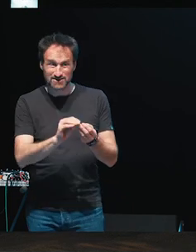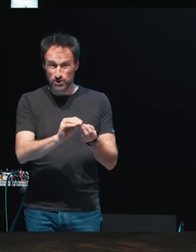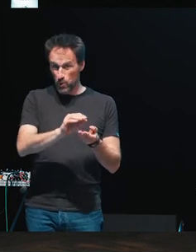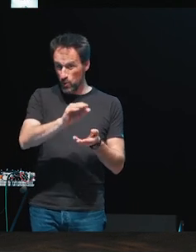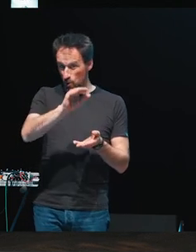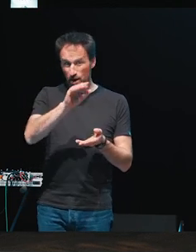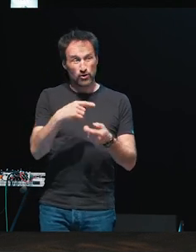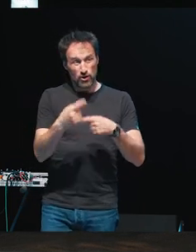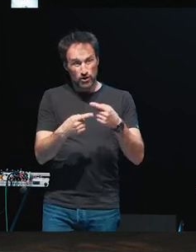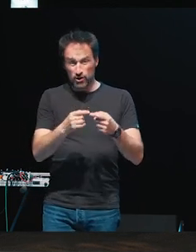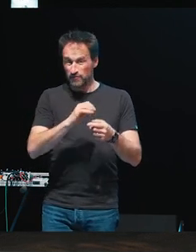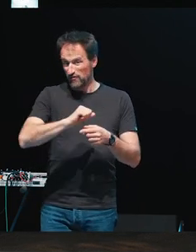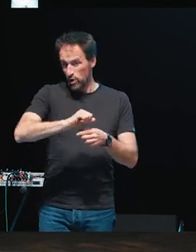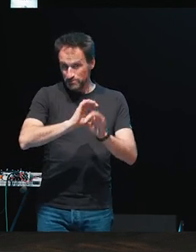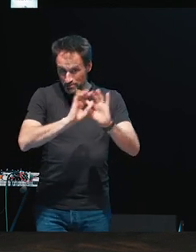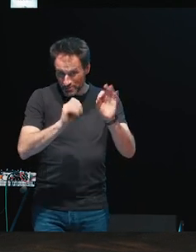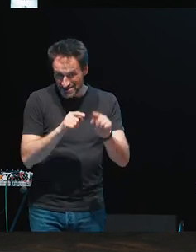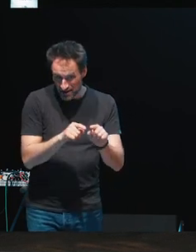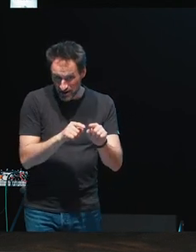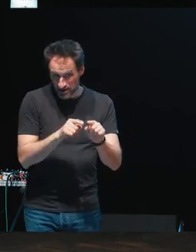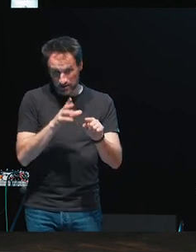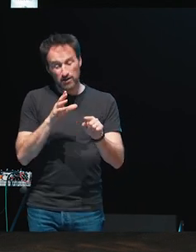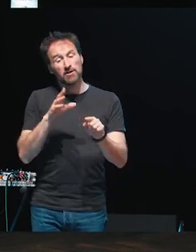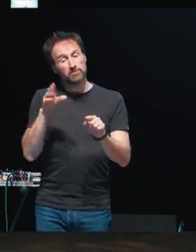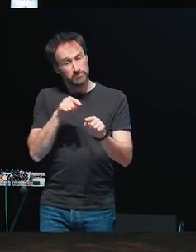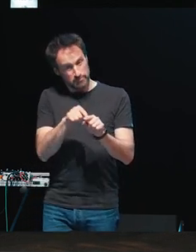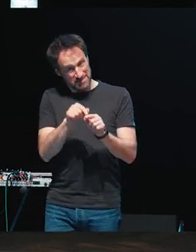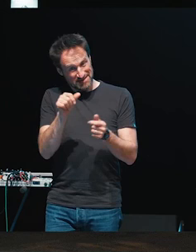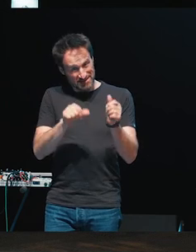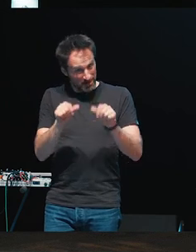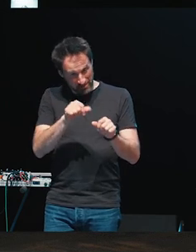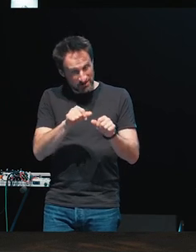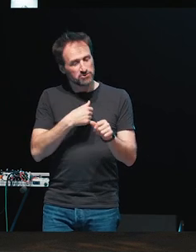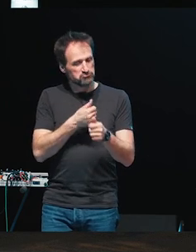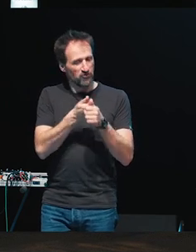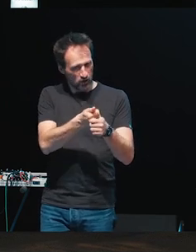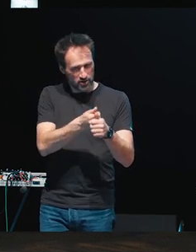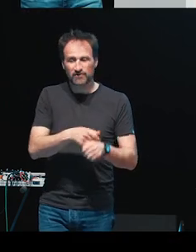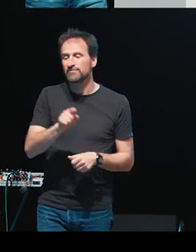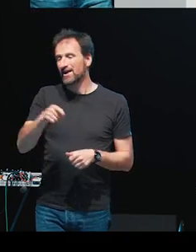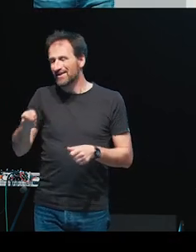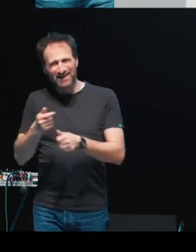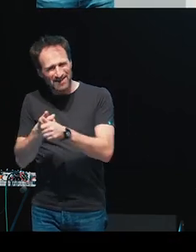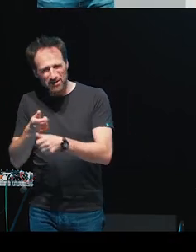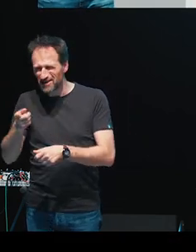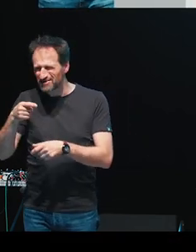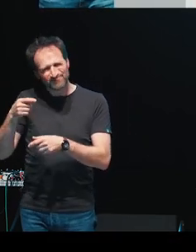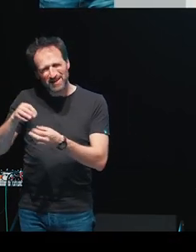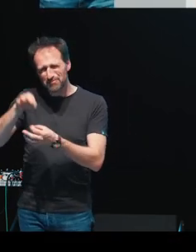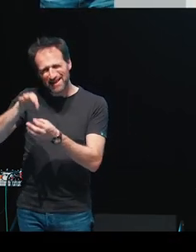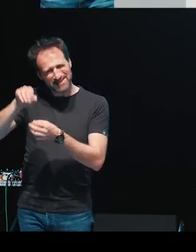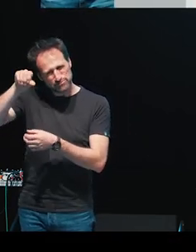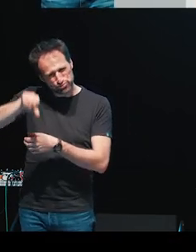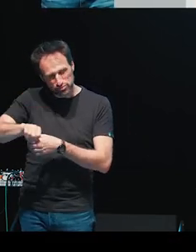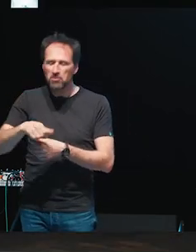or does better, you go with that experiment. And if a metrics goes bad, you don't go with it. If you don't have that, then at the end of